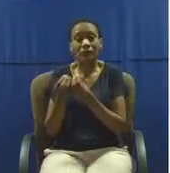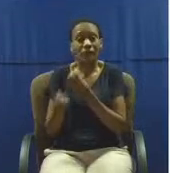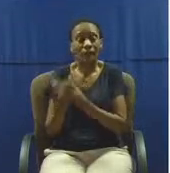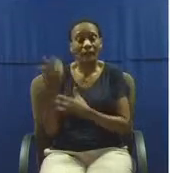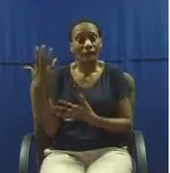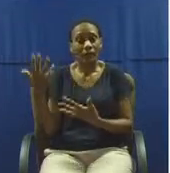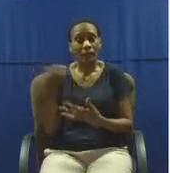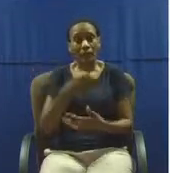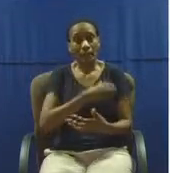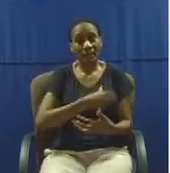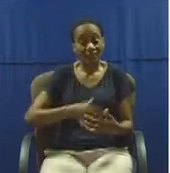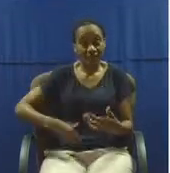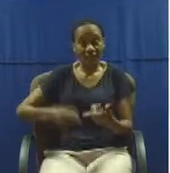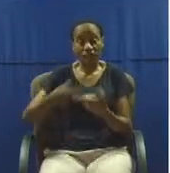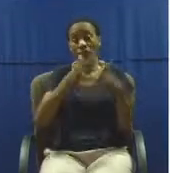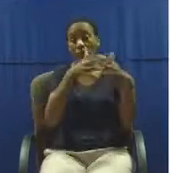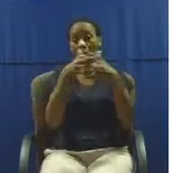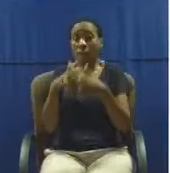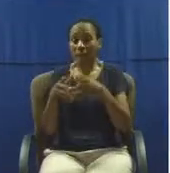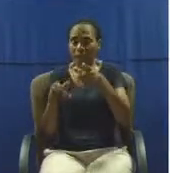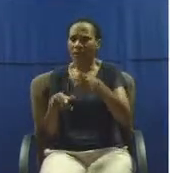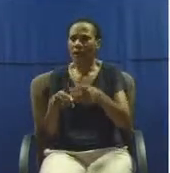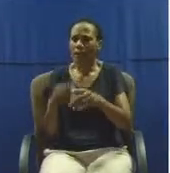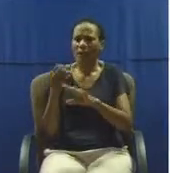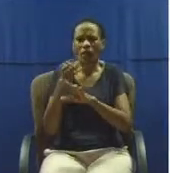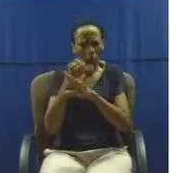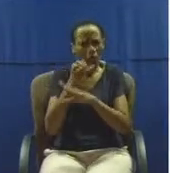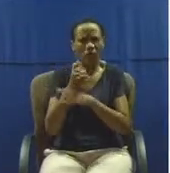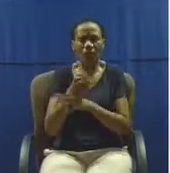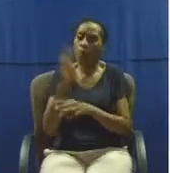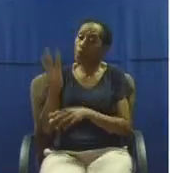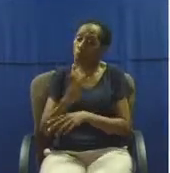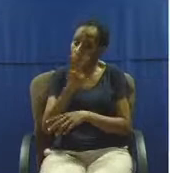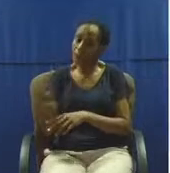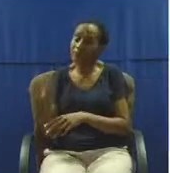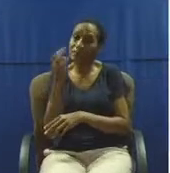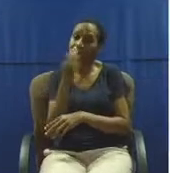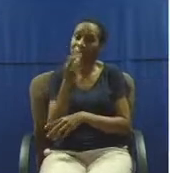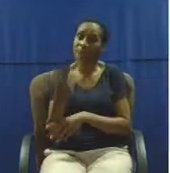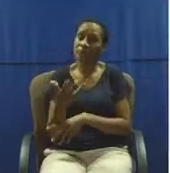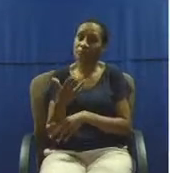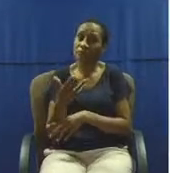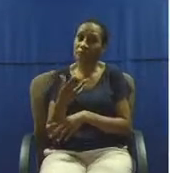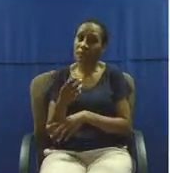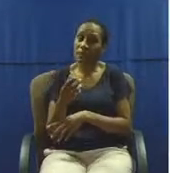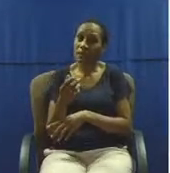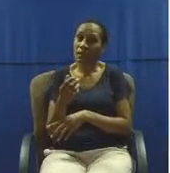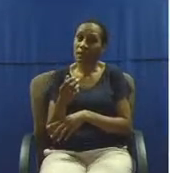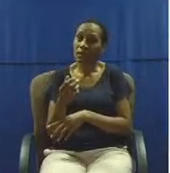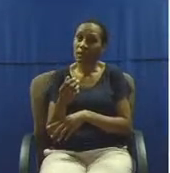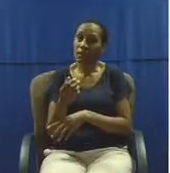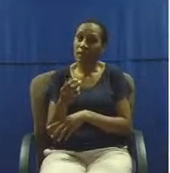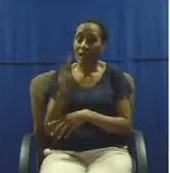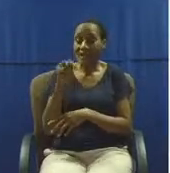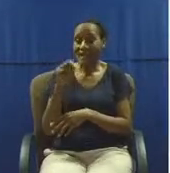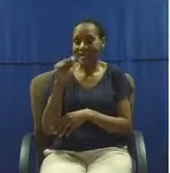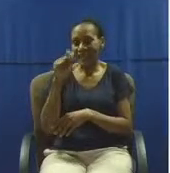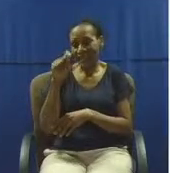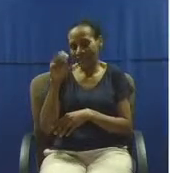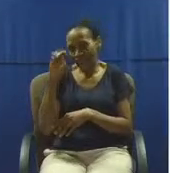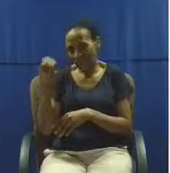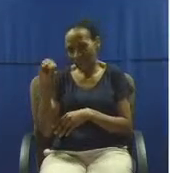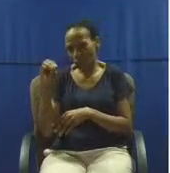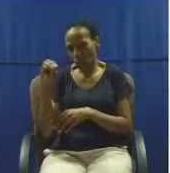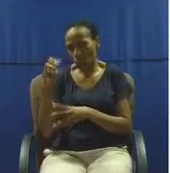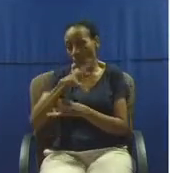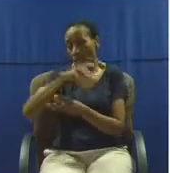the President of the United States, actually warned that a further expansion of NATO towards